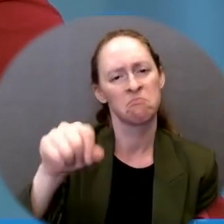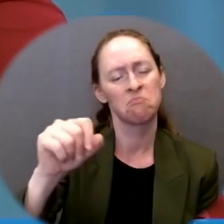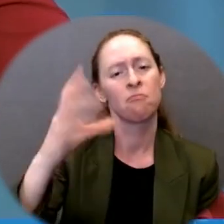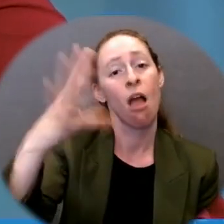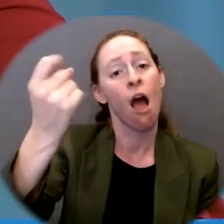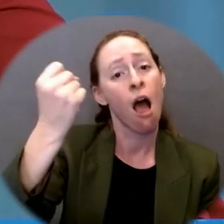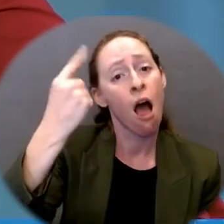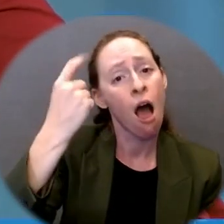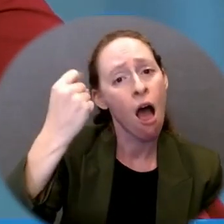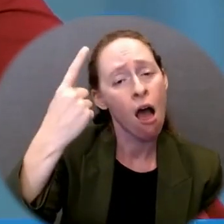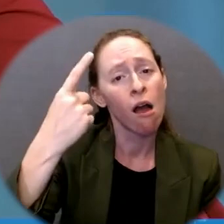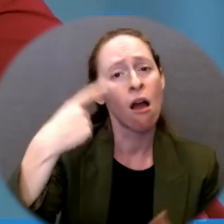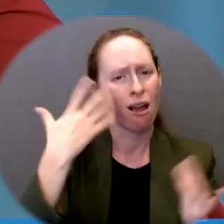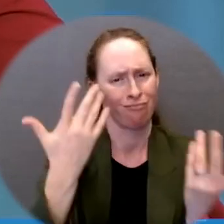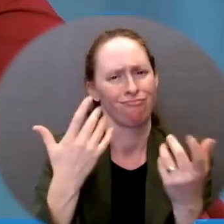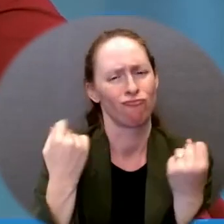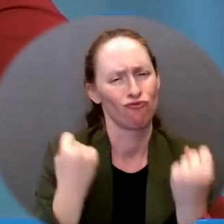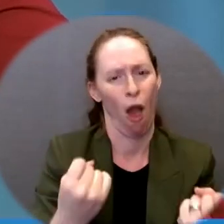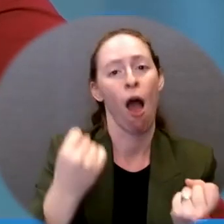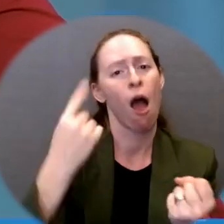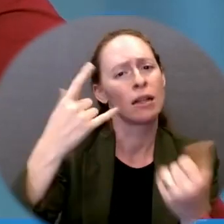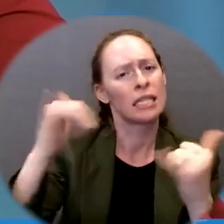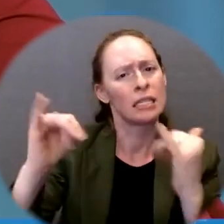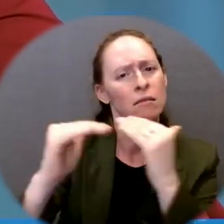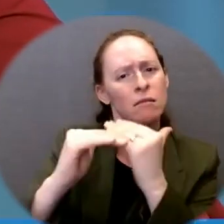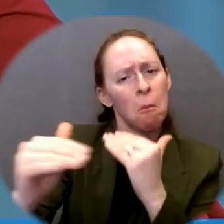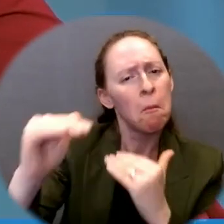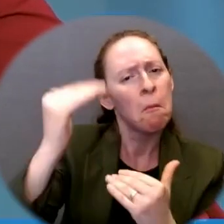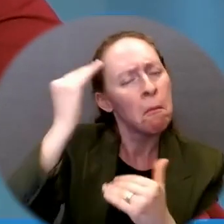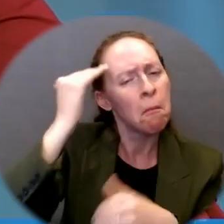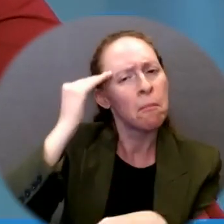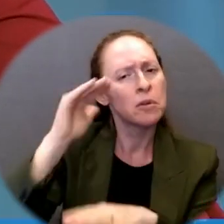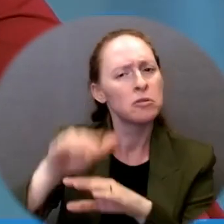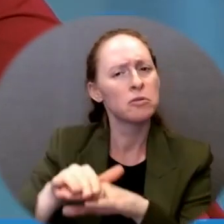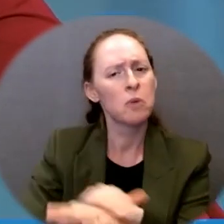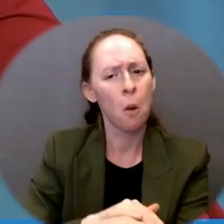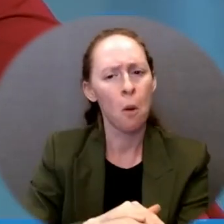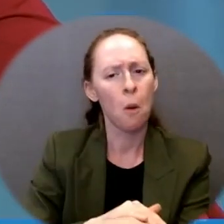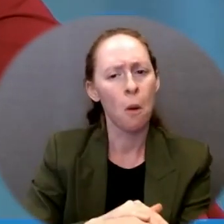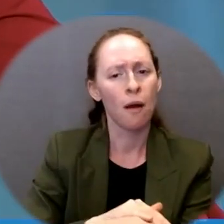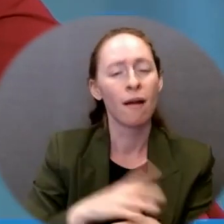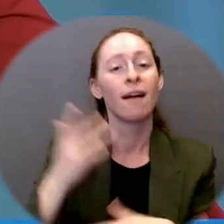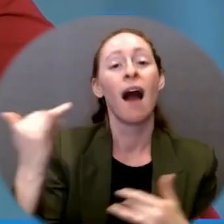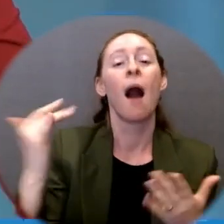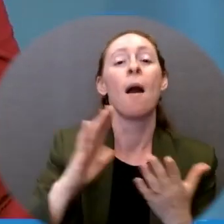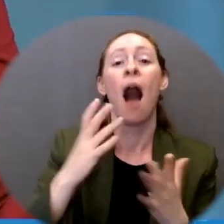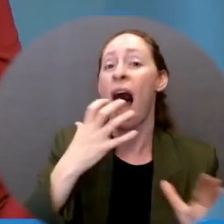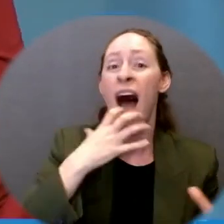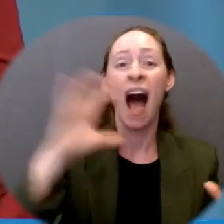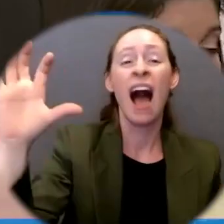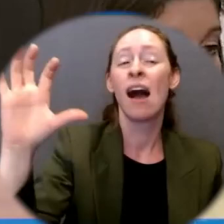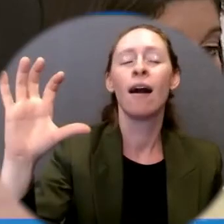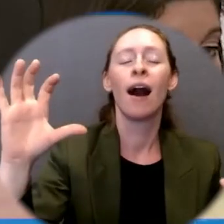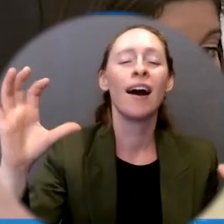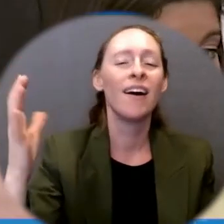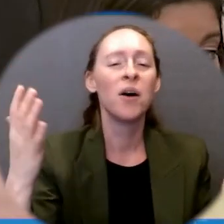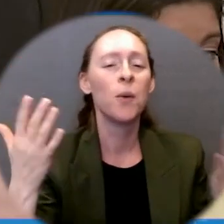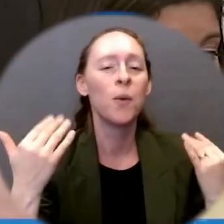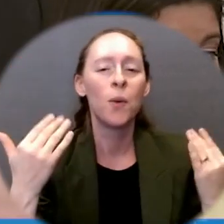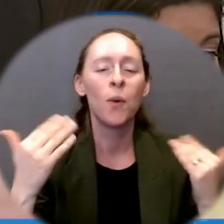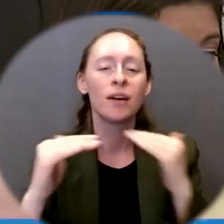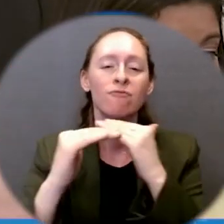stable growth. We believe that we will see that cooling that you hear economists talking about. On inflation, one more if I